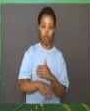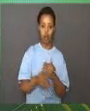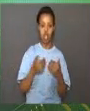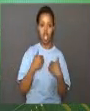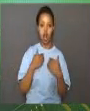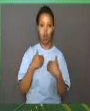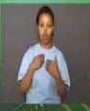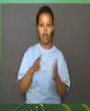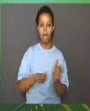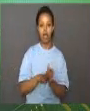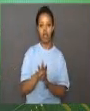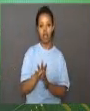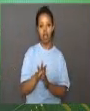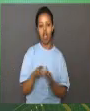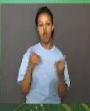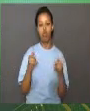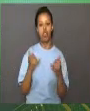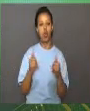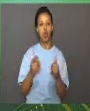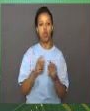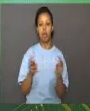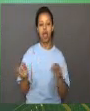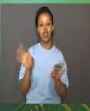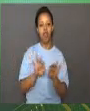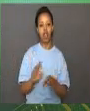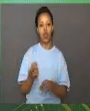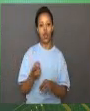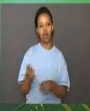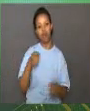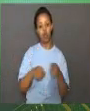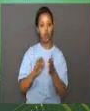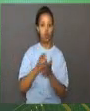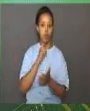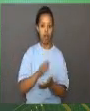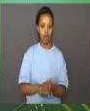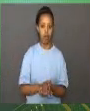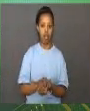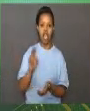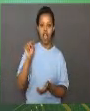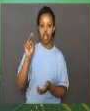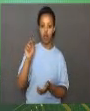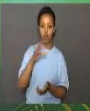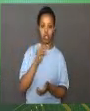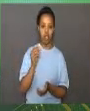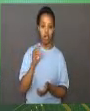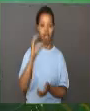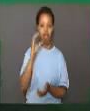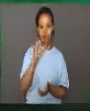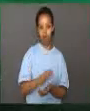which bacteria play a crucial role: nitrogen and